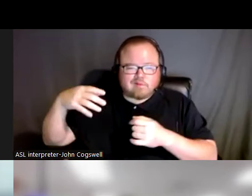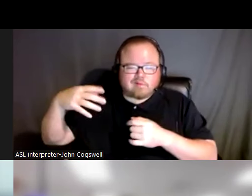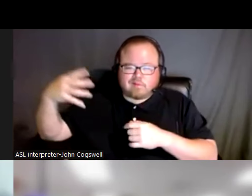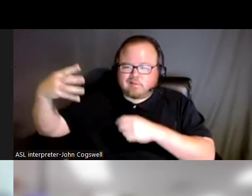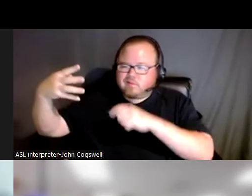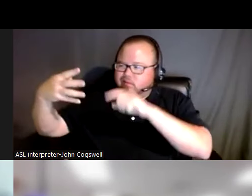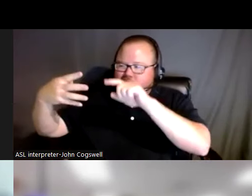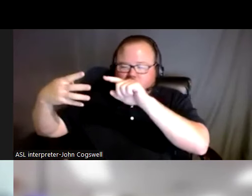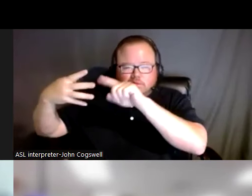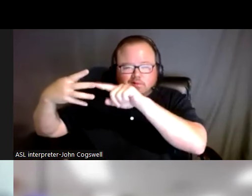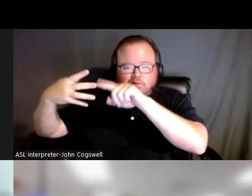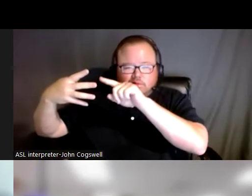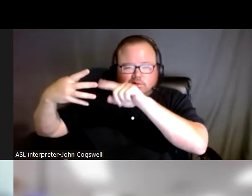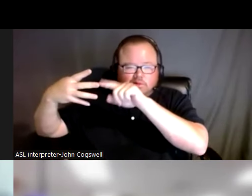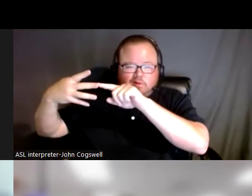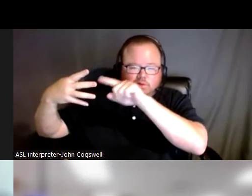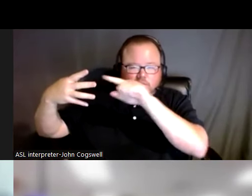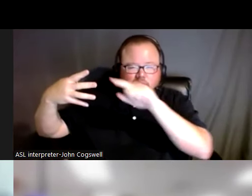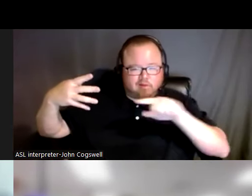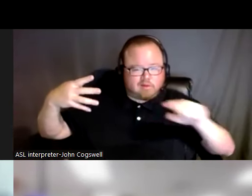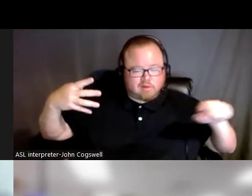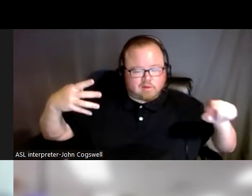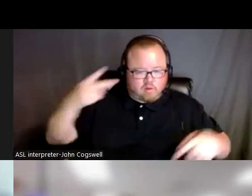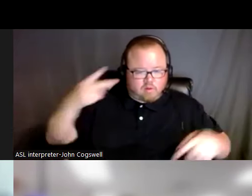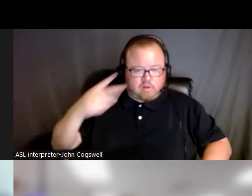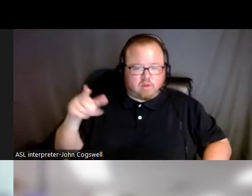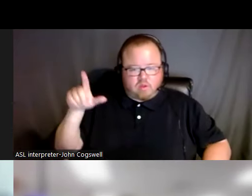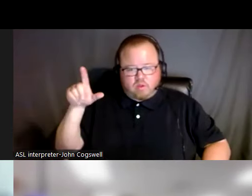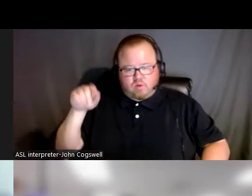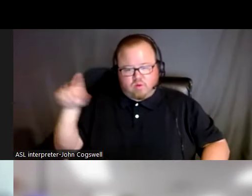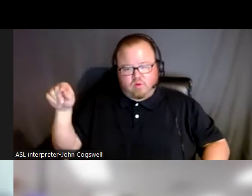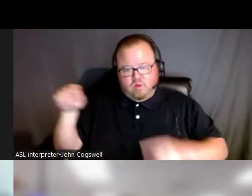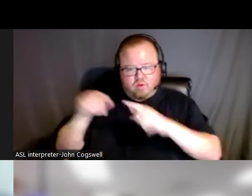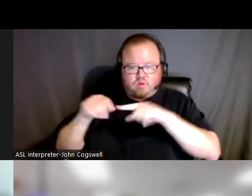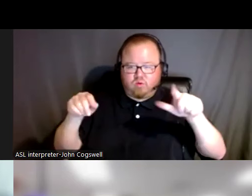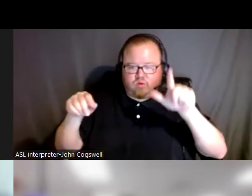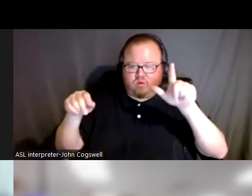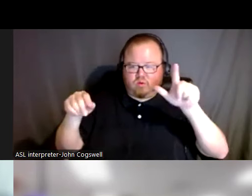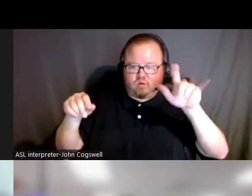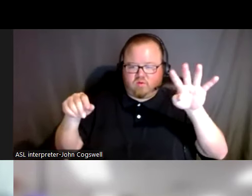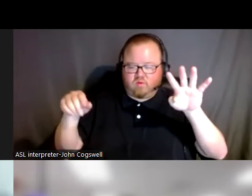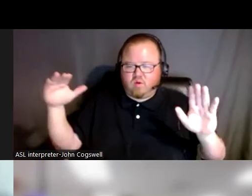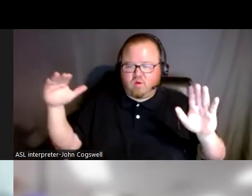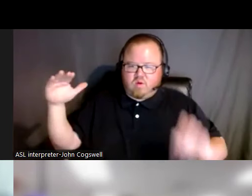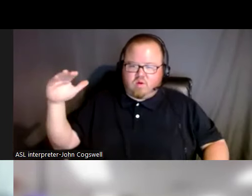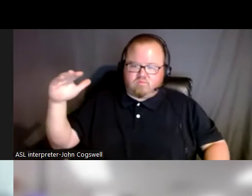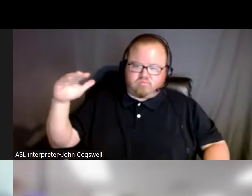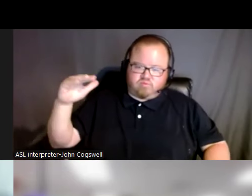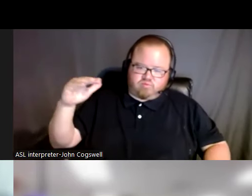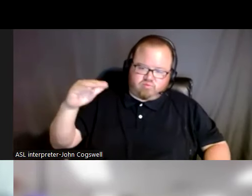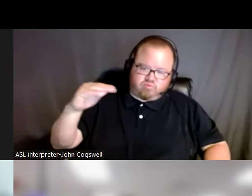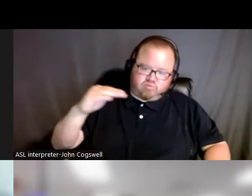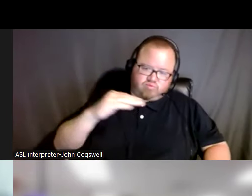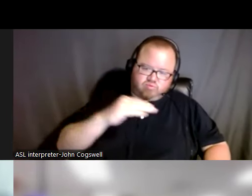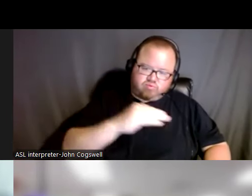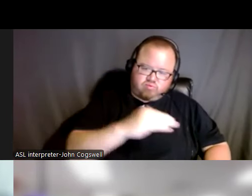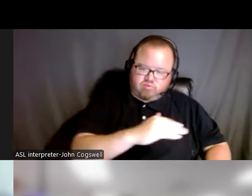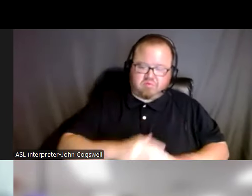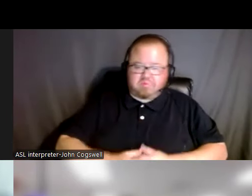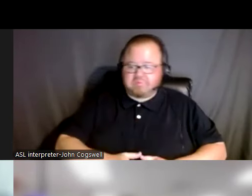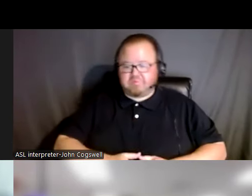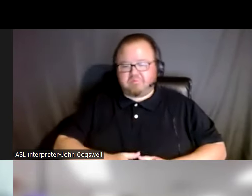line on the graph, you could see that from 2020 down to 2024, it's like a slow and gradual decrease, which is